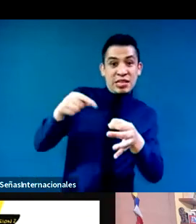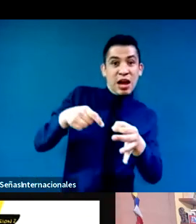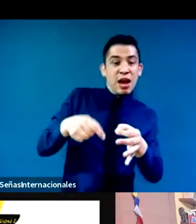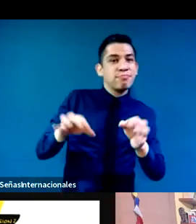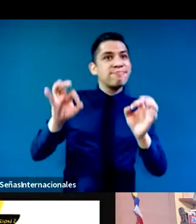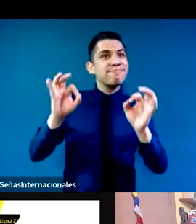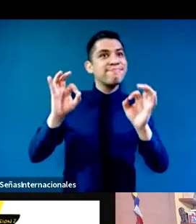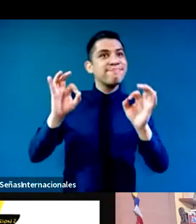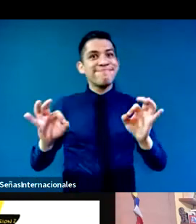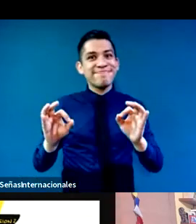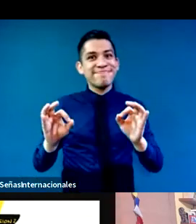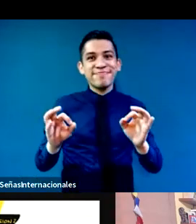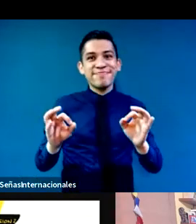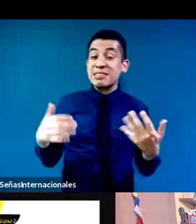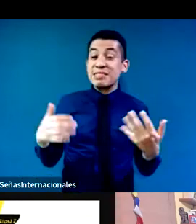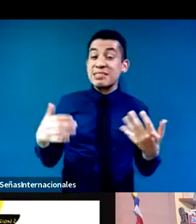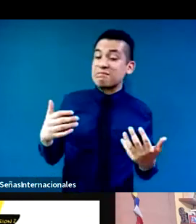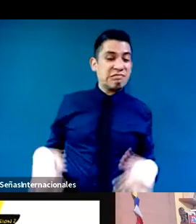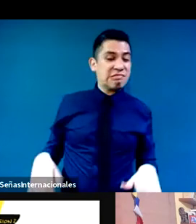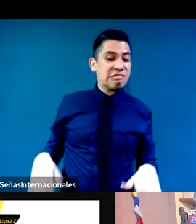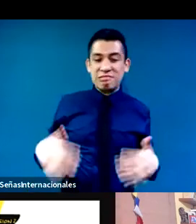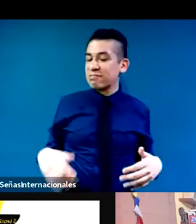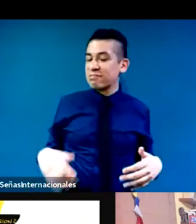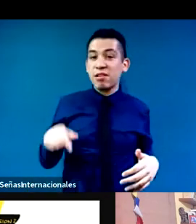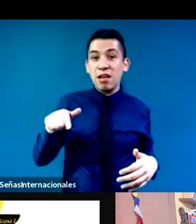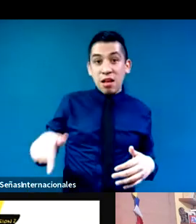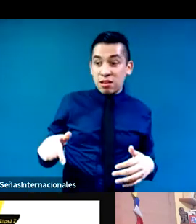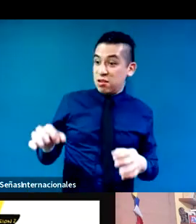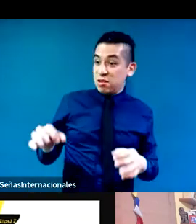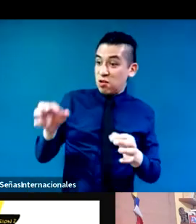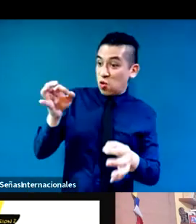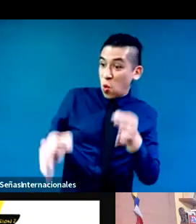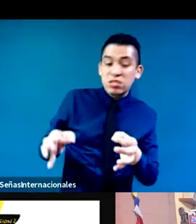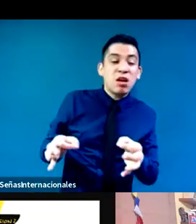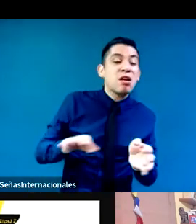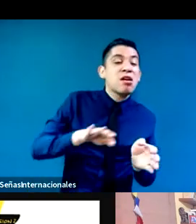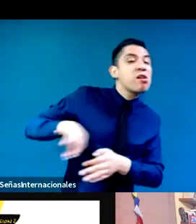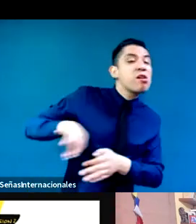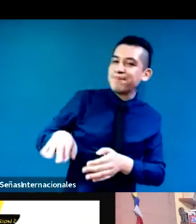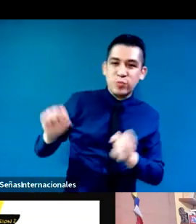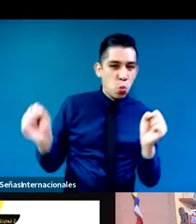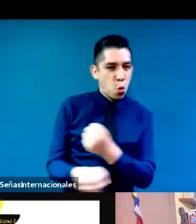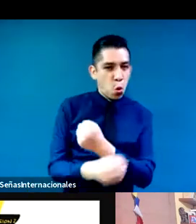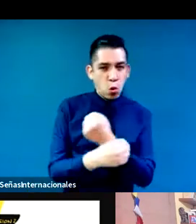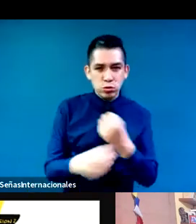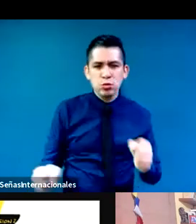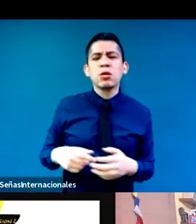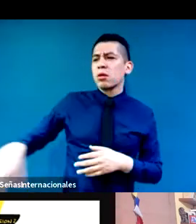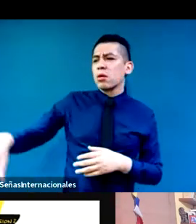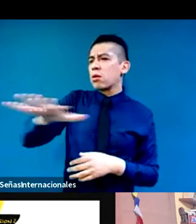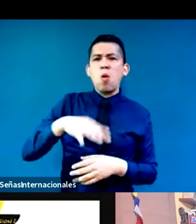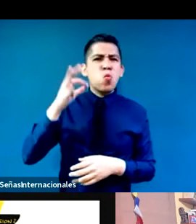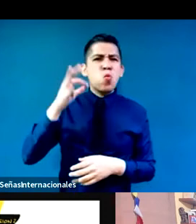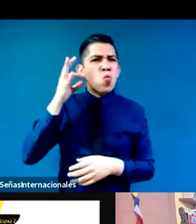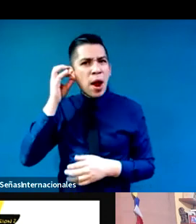ourselves feminists and visionaries for a just and better post-pandemic world. I have been invited to